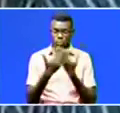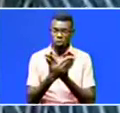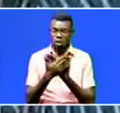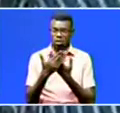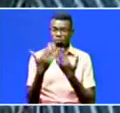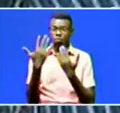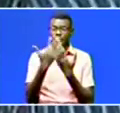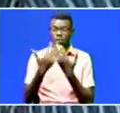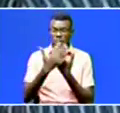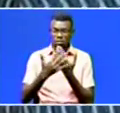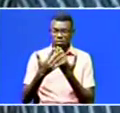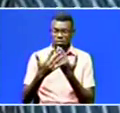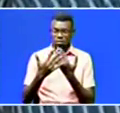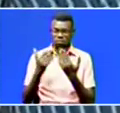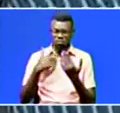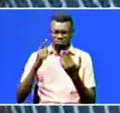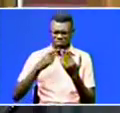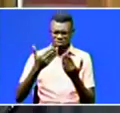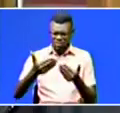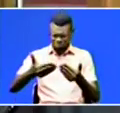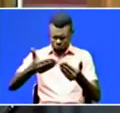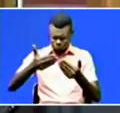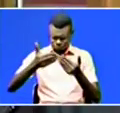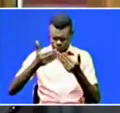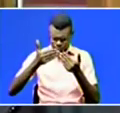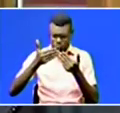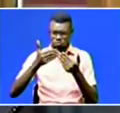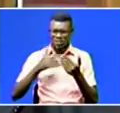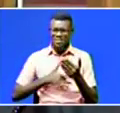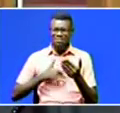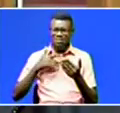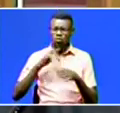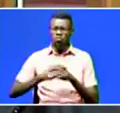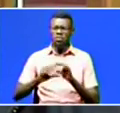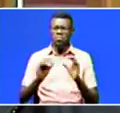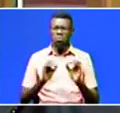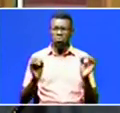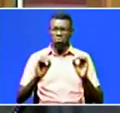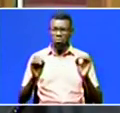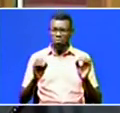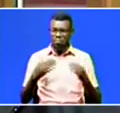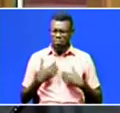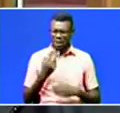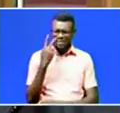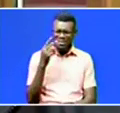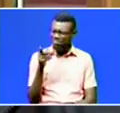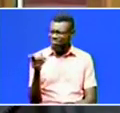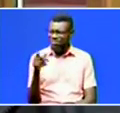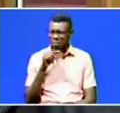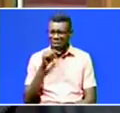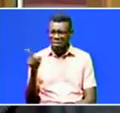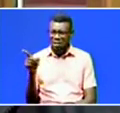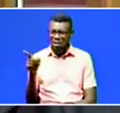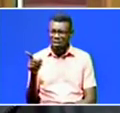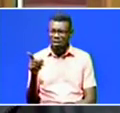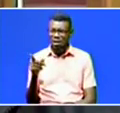clearly. You have to bring everything close to your eye. And of course, it makes you feel uneasy sometimes because people are wondering, this guy is